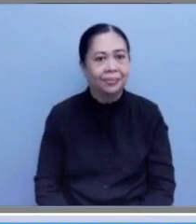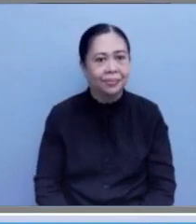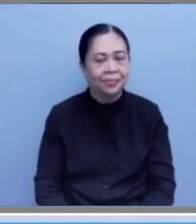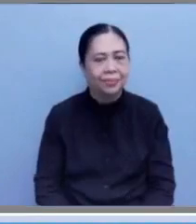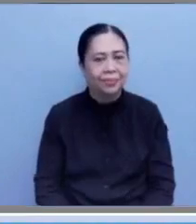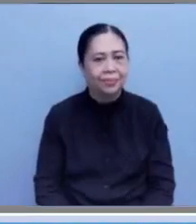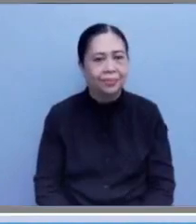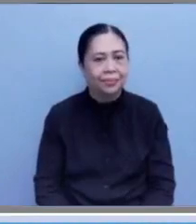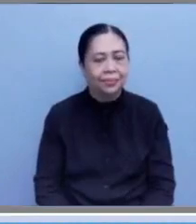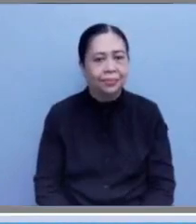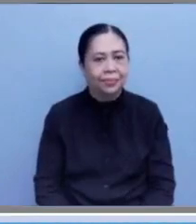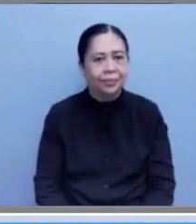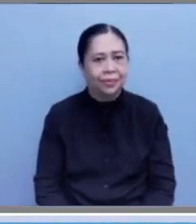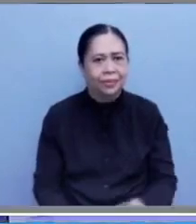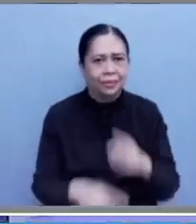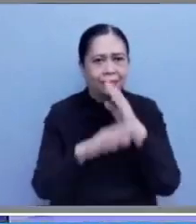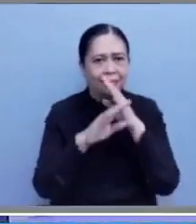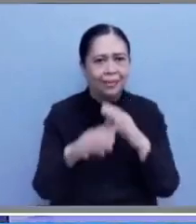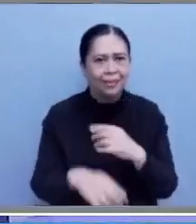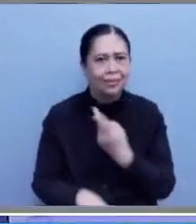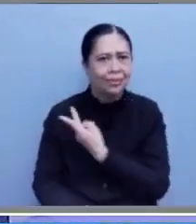ito ah, ang tahimik nitong dalawa.